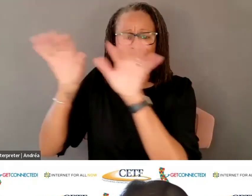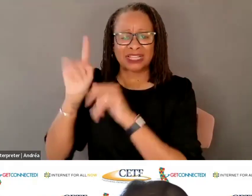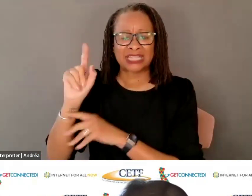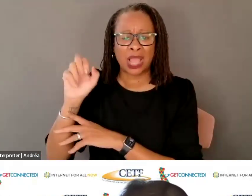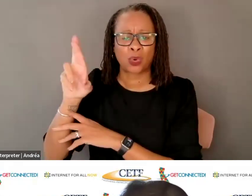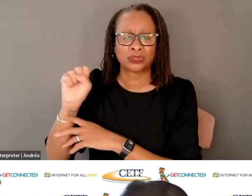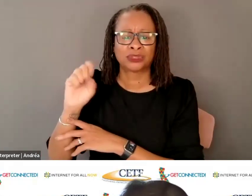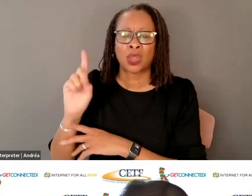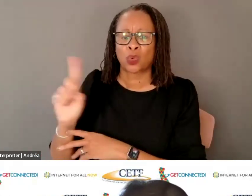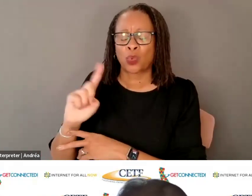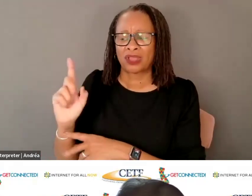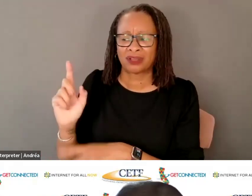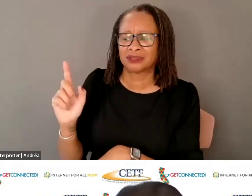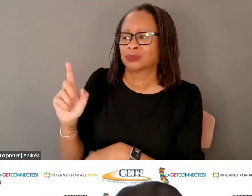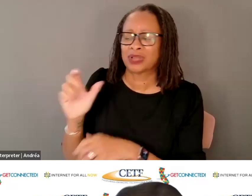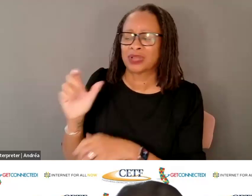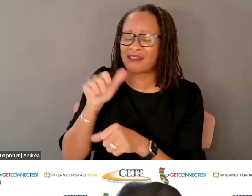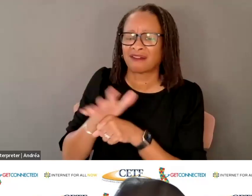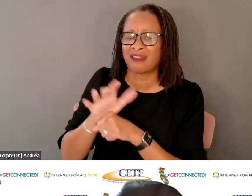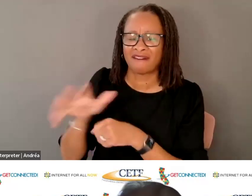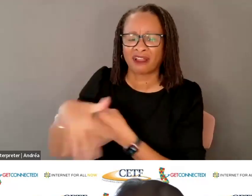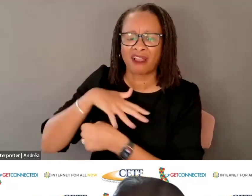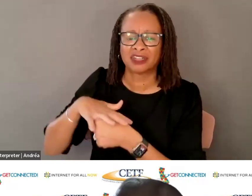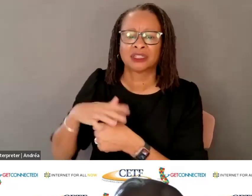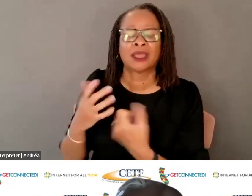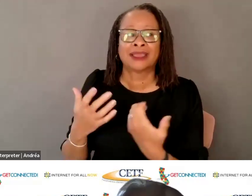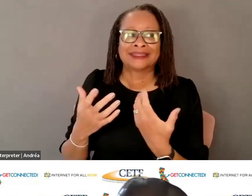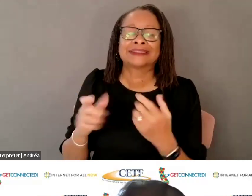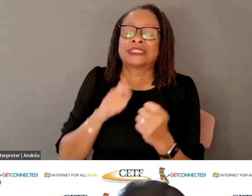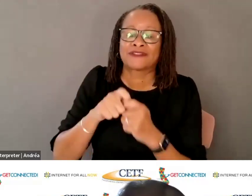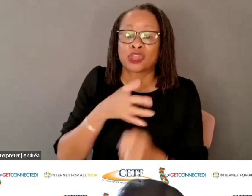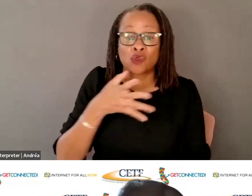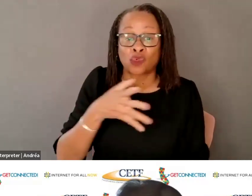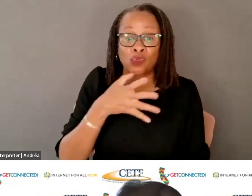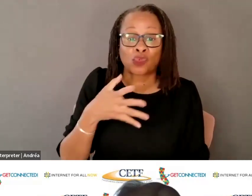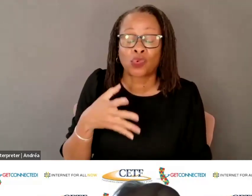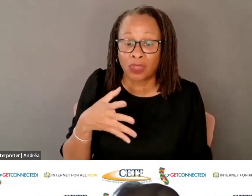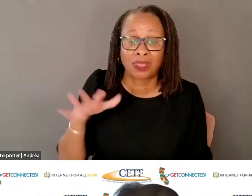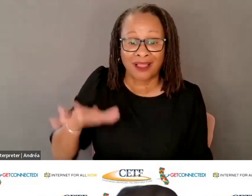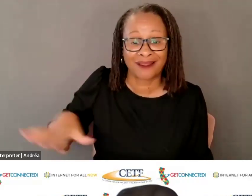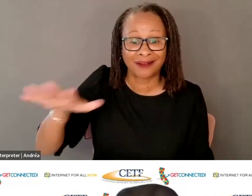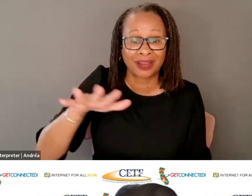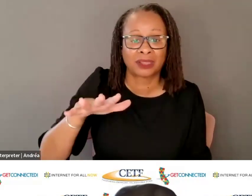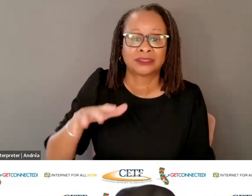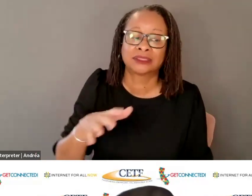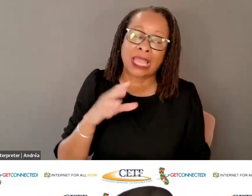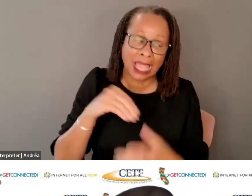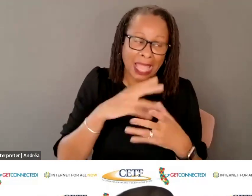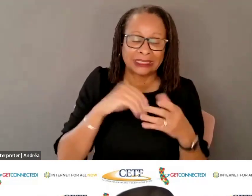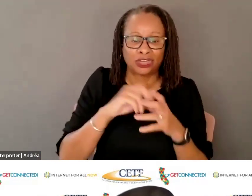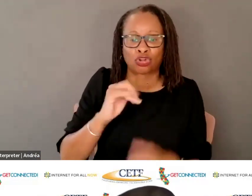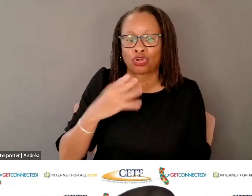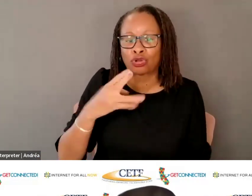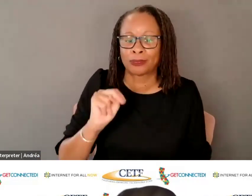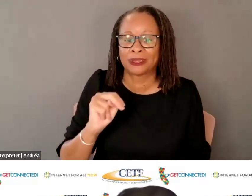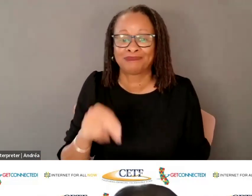worst, especially in rural areas besides urban areas? Rich, it's good to see you again. Thanks for all your work in Marin and your partnership